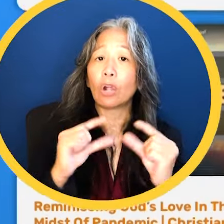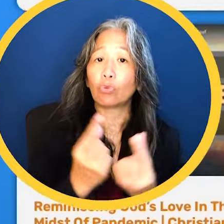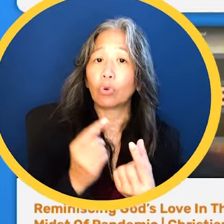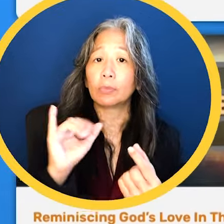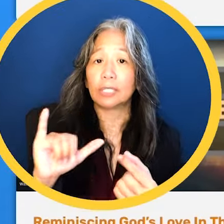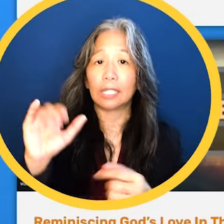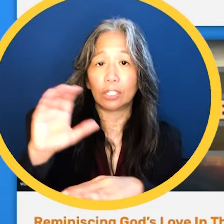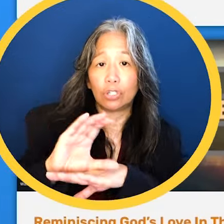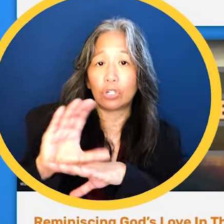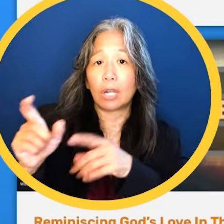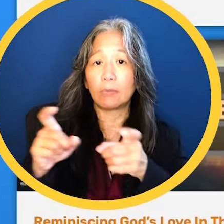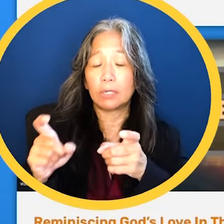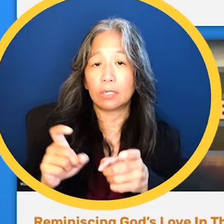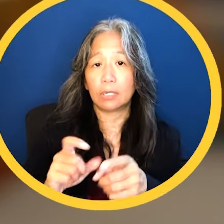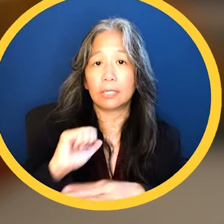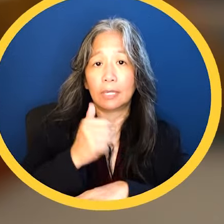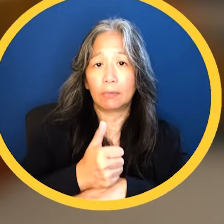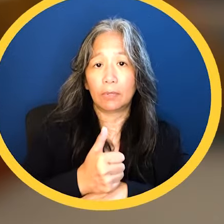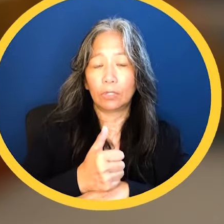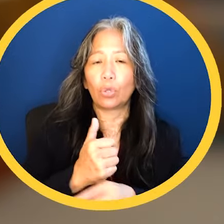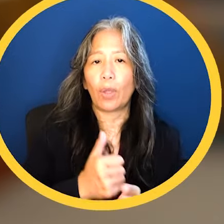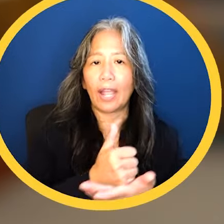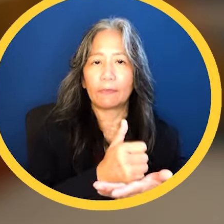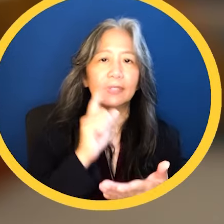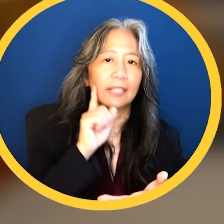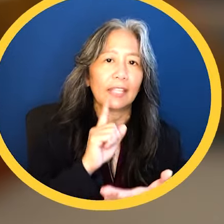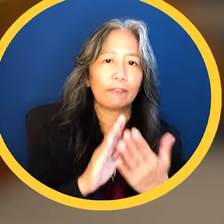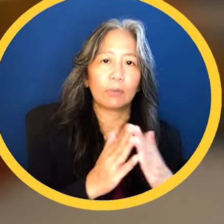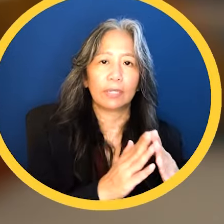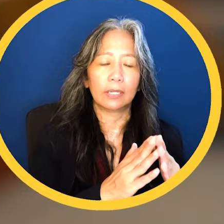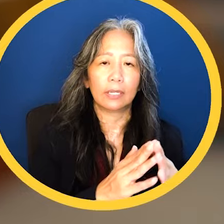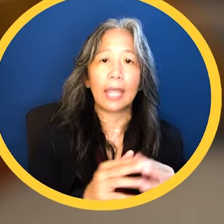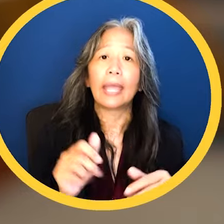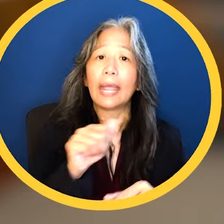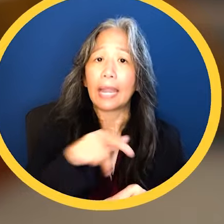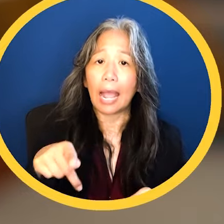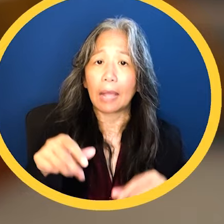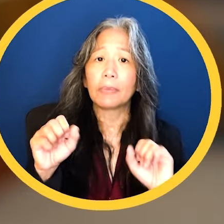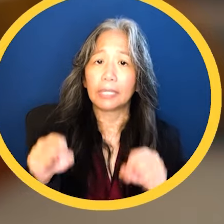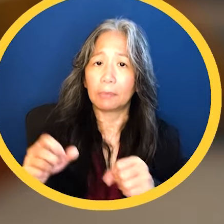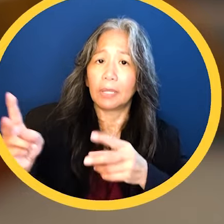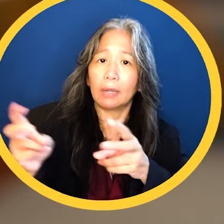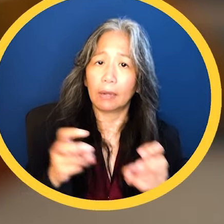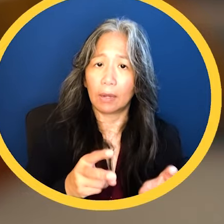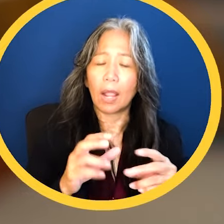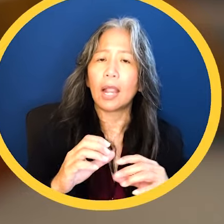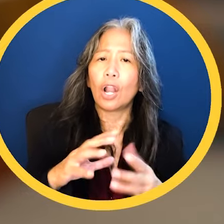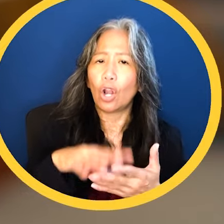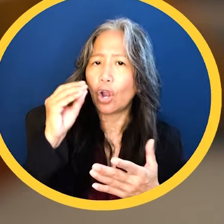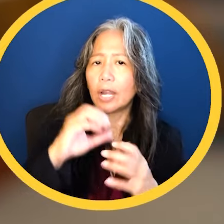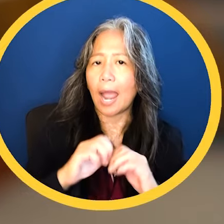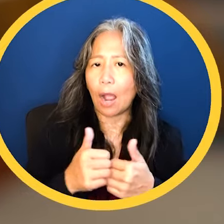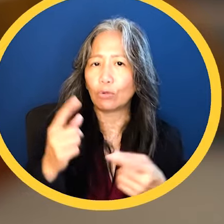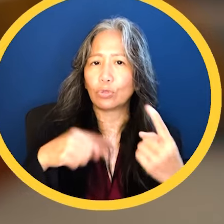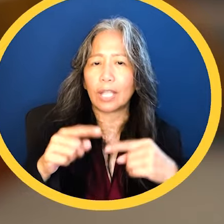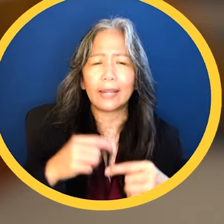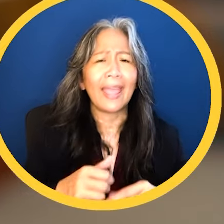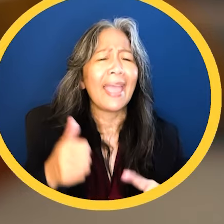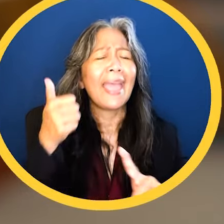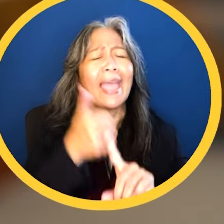church administration established to help the deaf community. There's even an app that can be downloaded for anyone who wants to learn how to